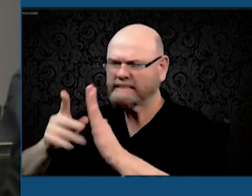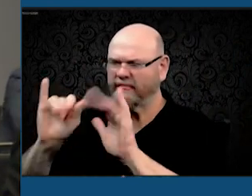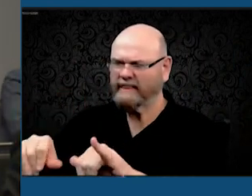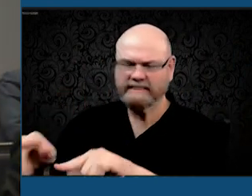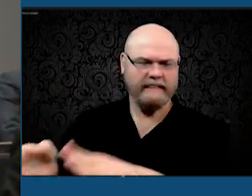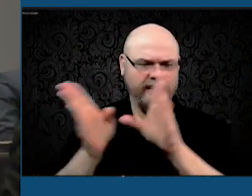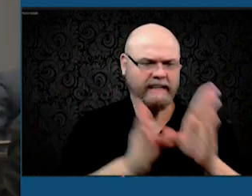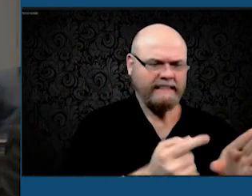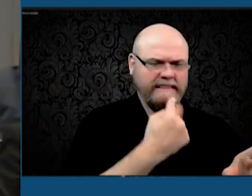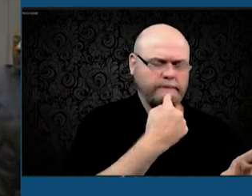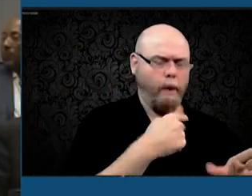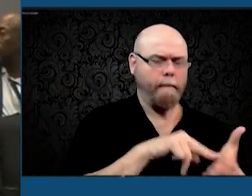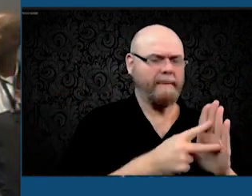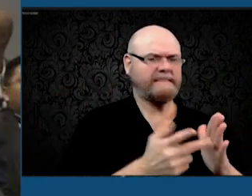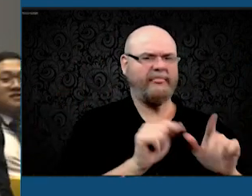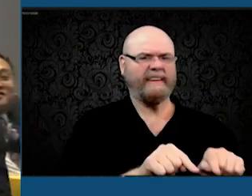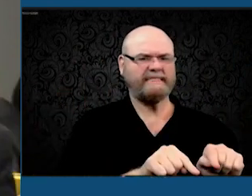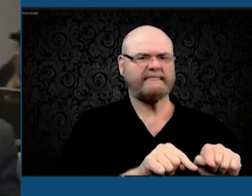Yes.